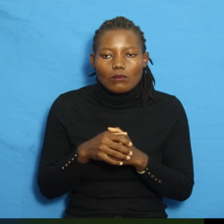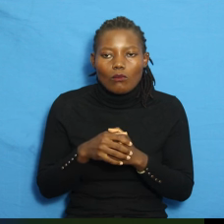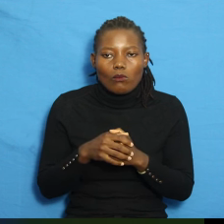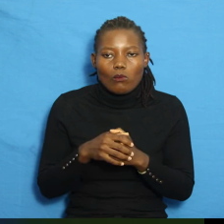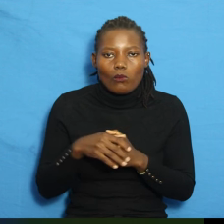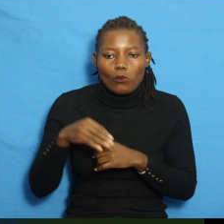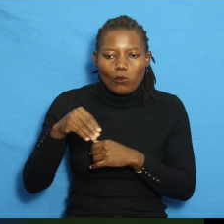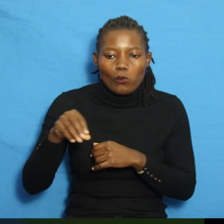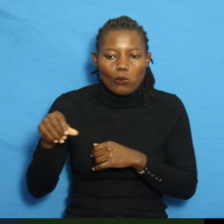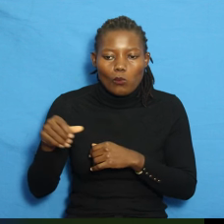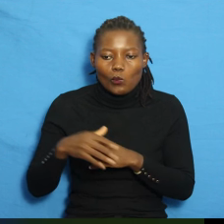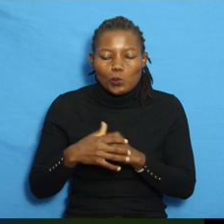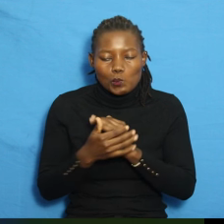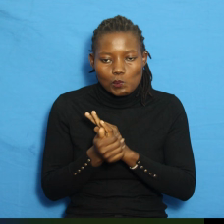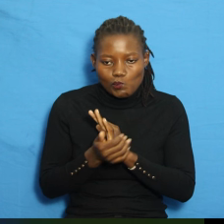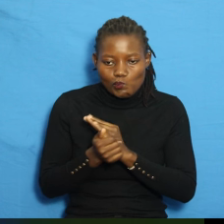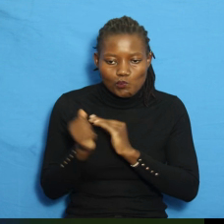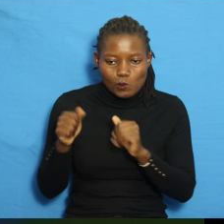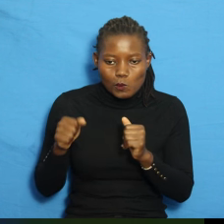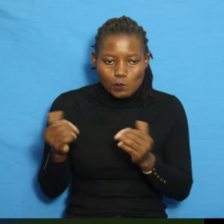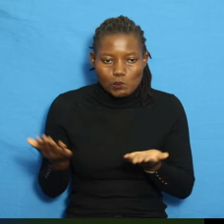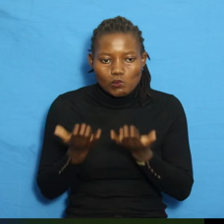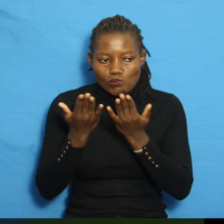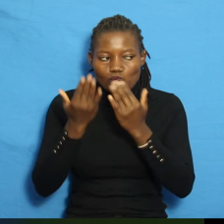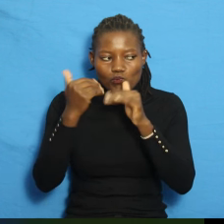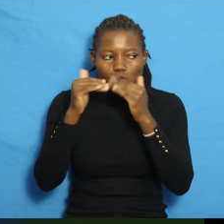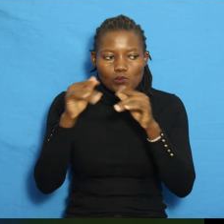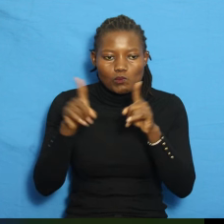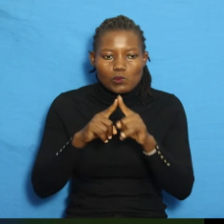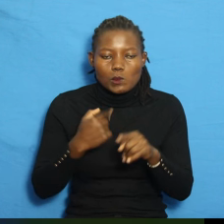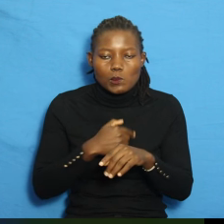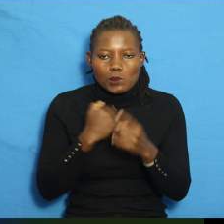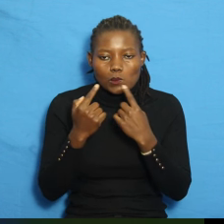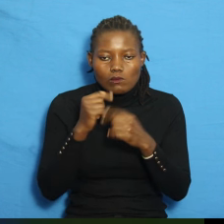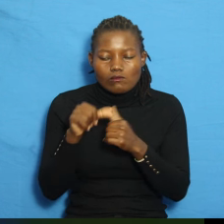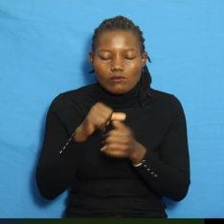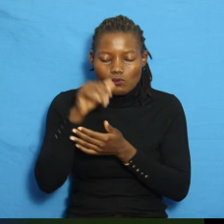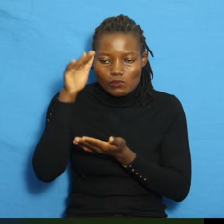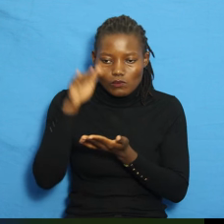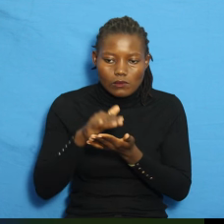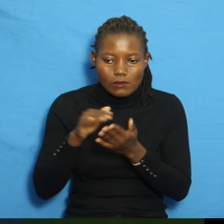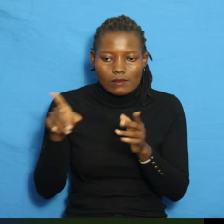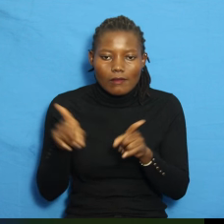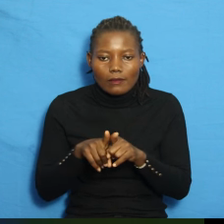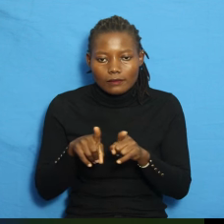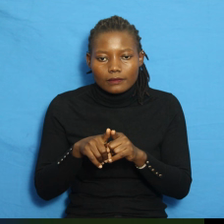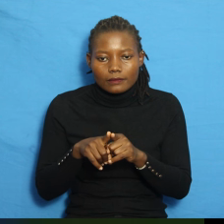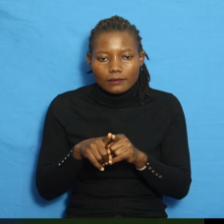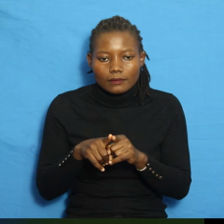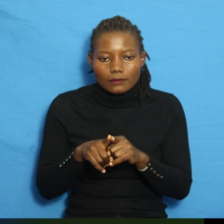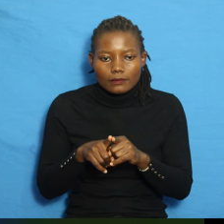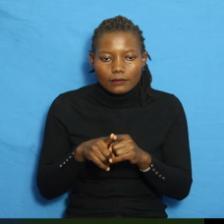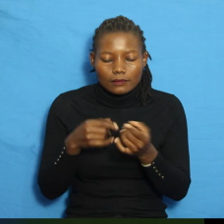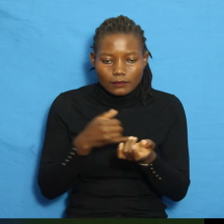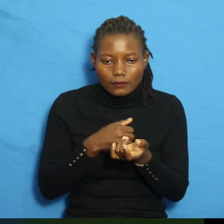quality acquisition of skill to be able to enhance performance, and we are talking about reduction and also in the treatment of